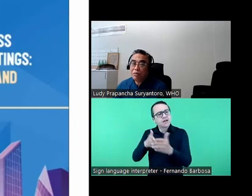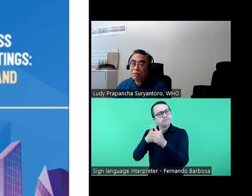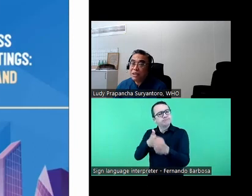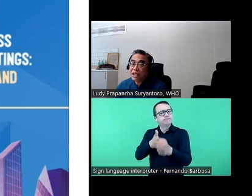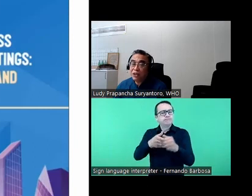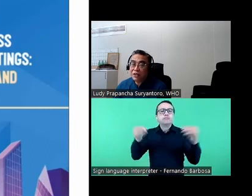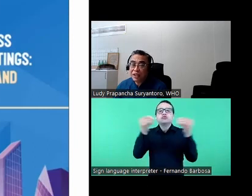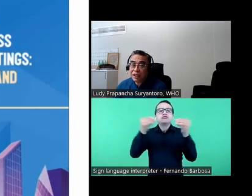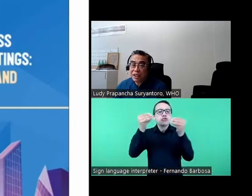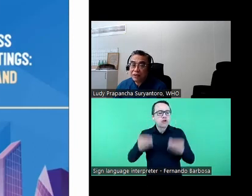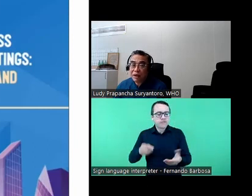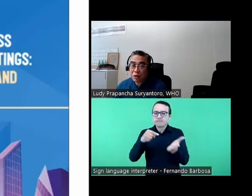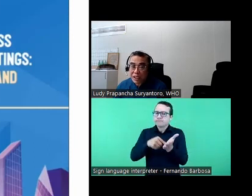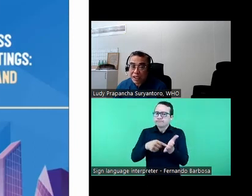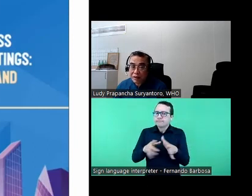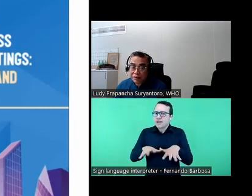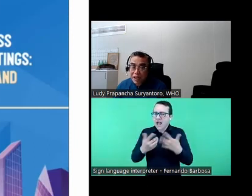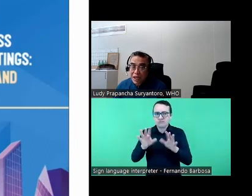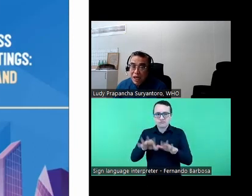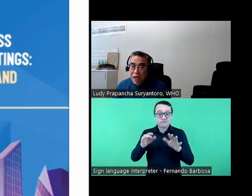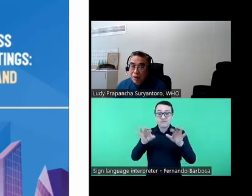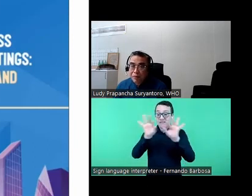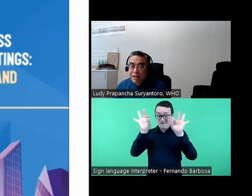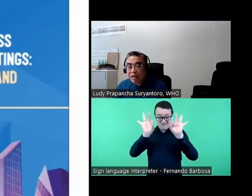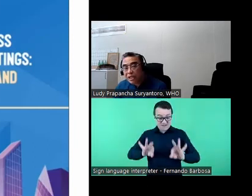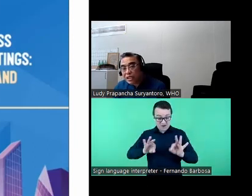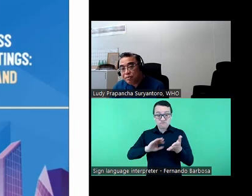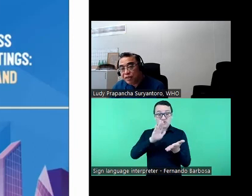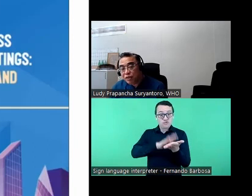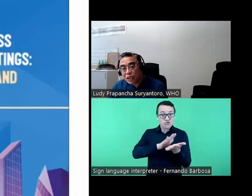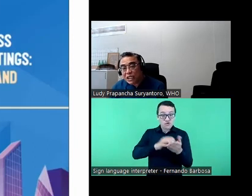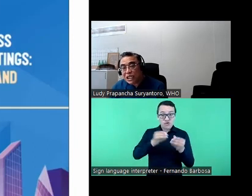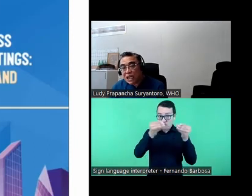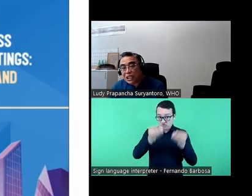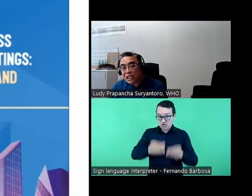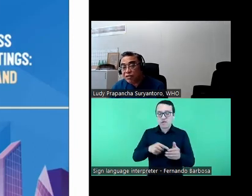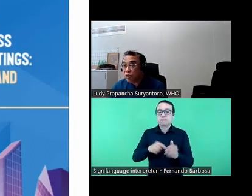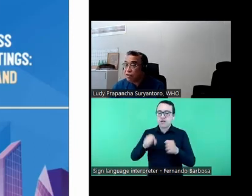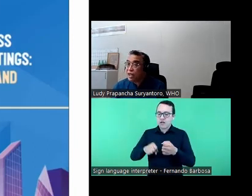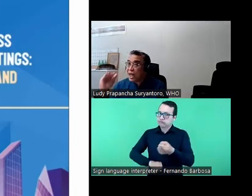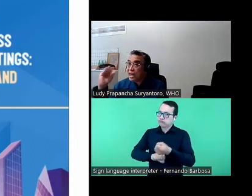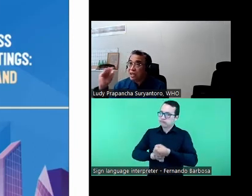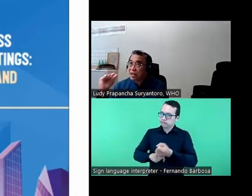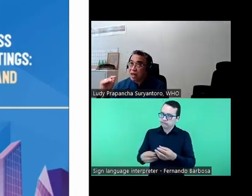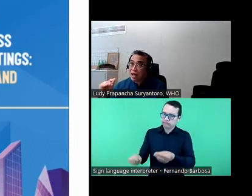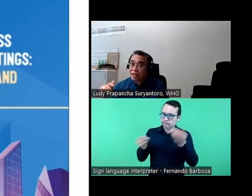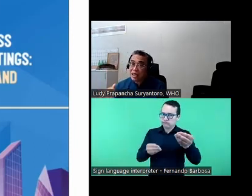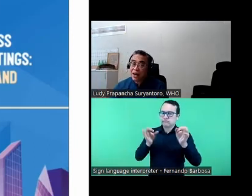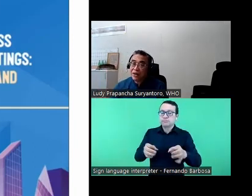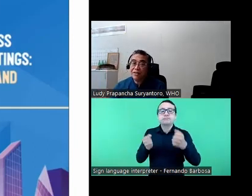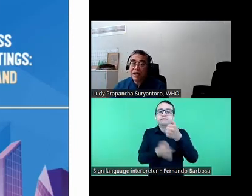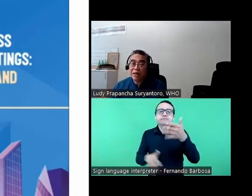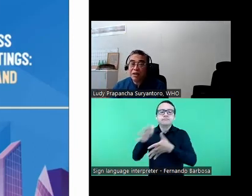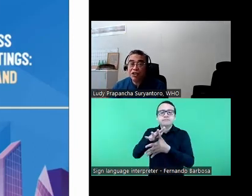support the implementation of the framework itself. This guidance is based on key challenges across the 8